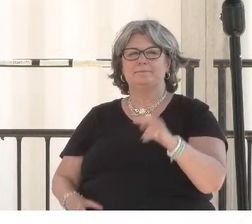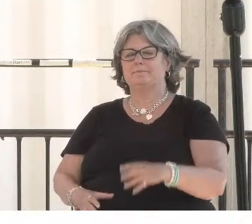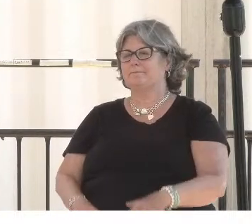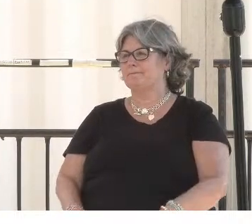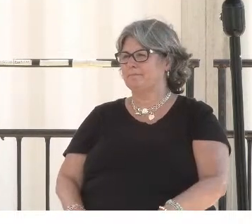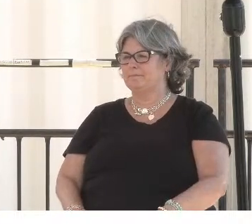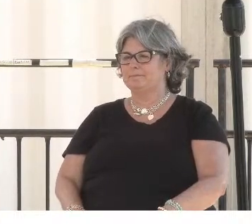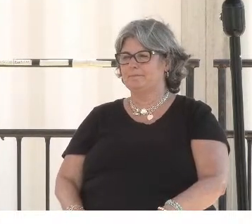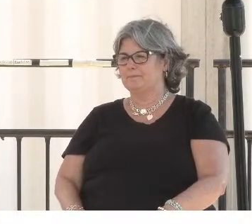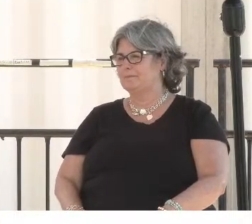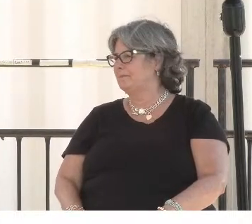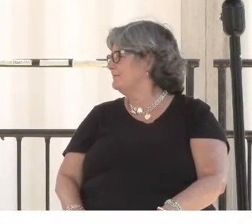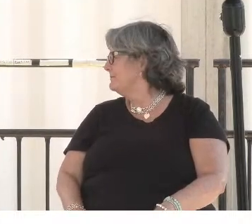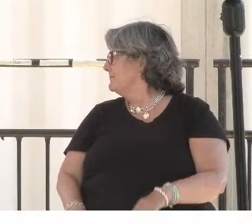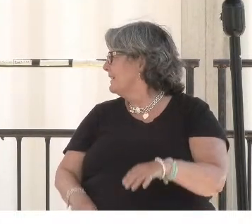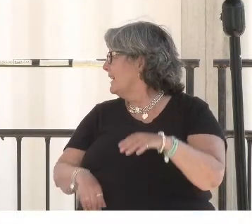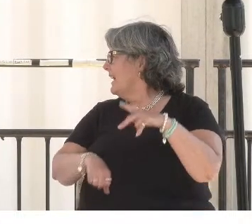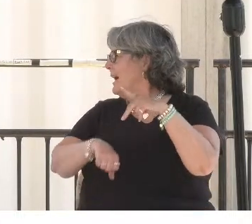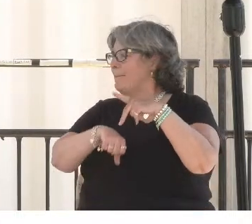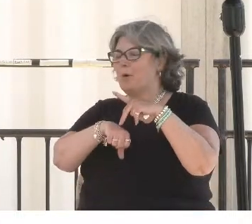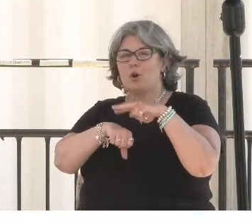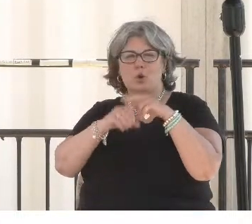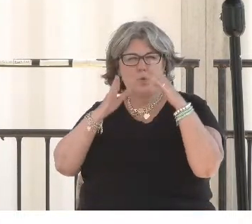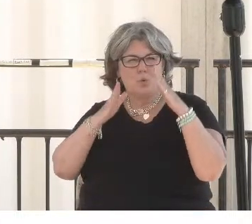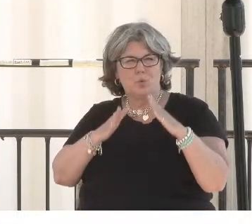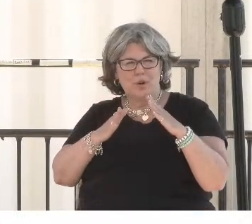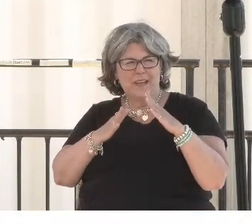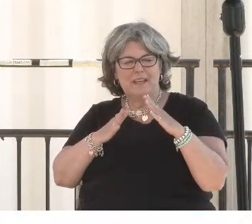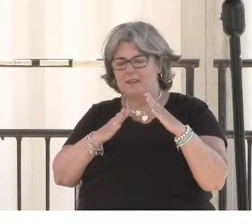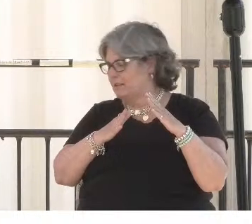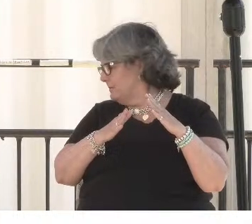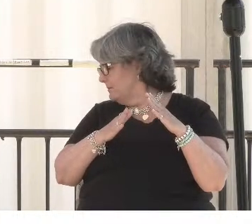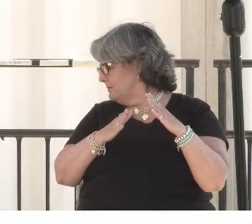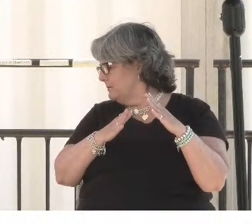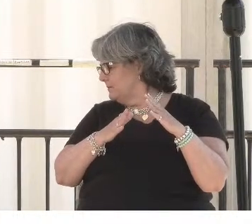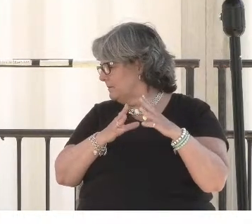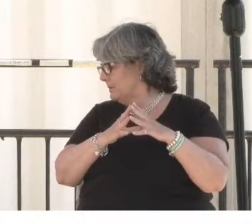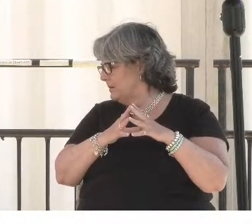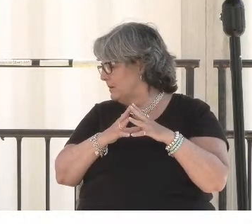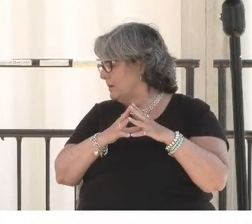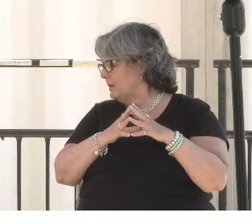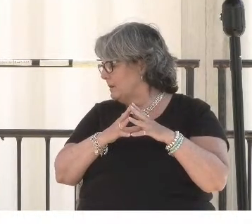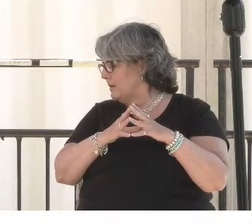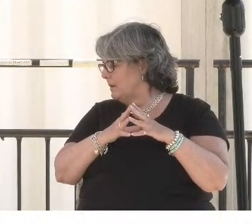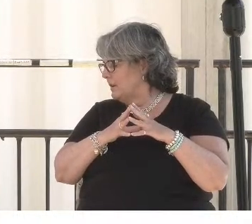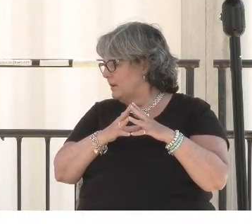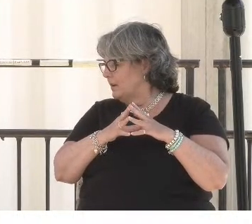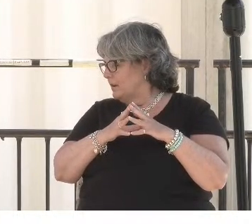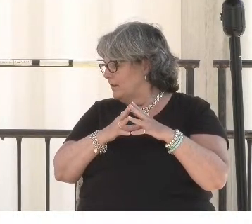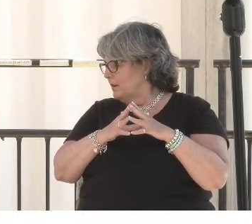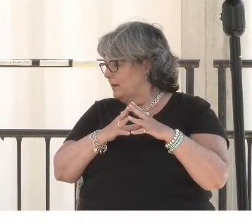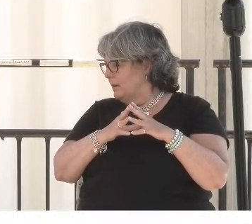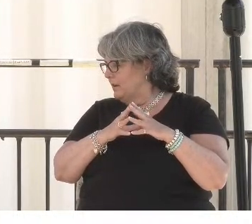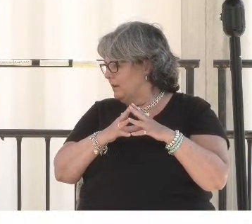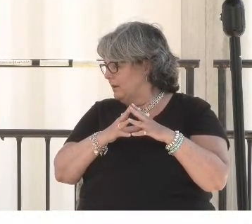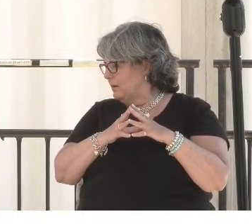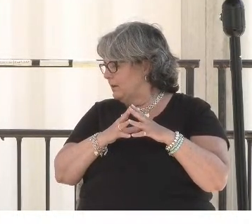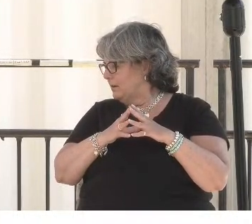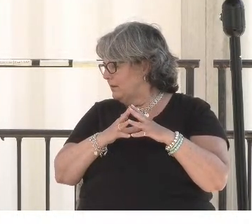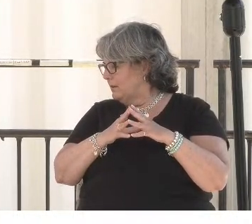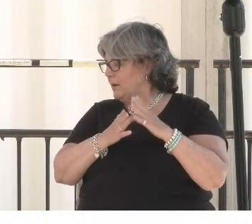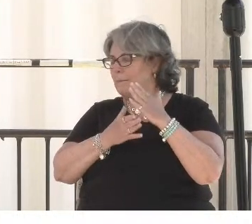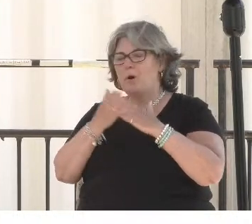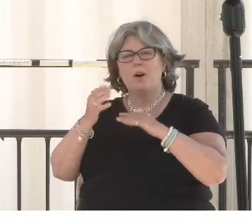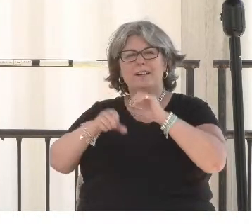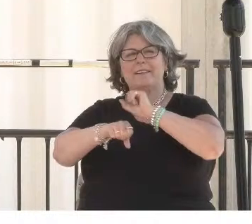yourself. So I'm Juan Lavista, and I'm the Chief Data Scientist at Microsoft AI for Good Research Lab. And part of the